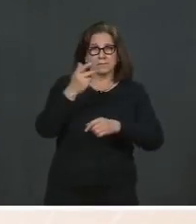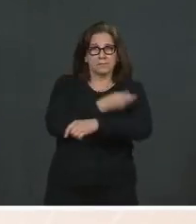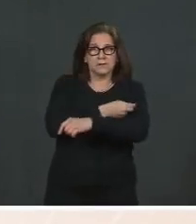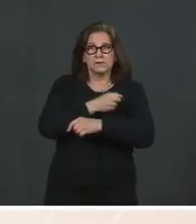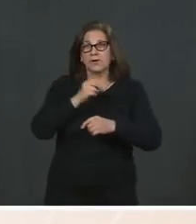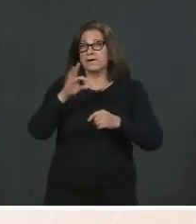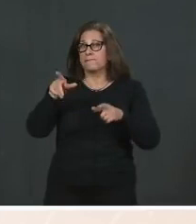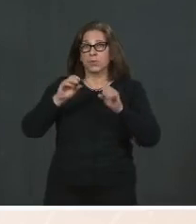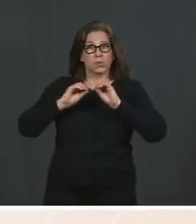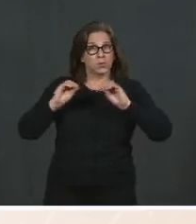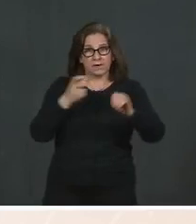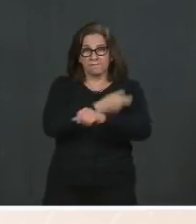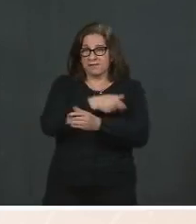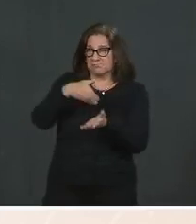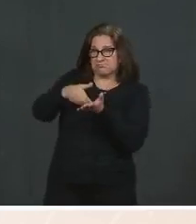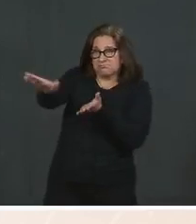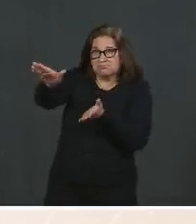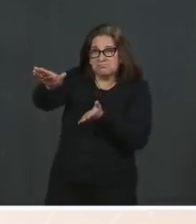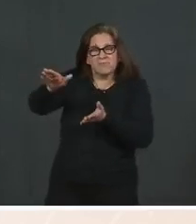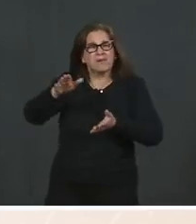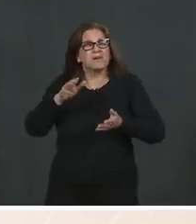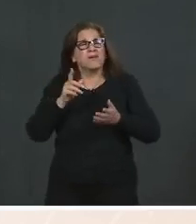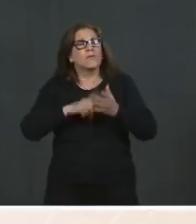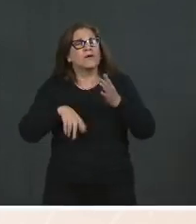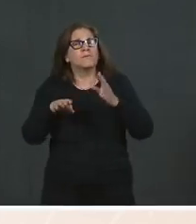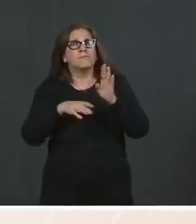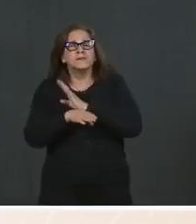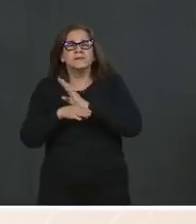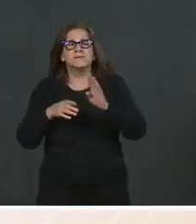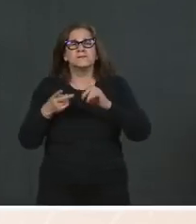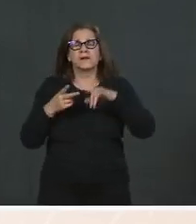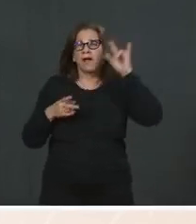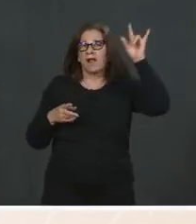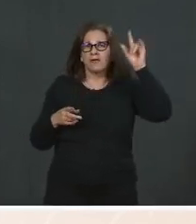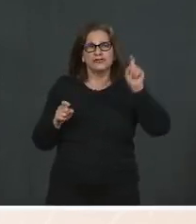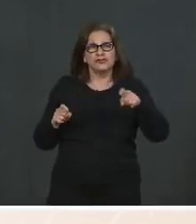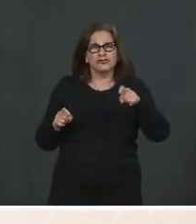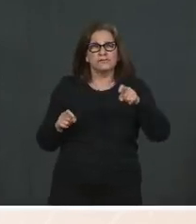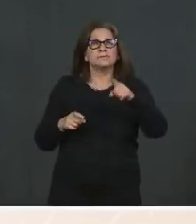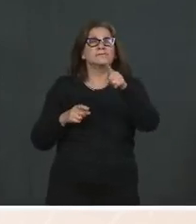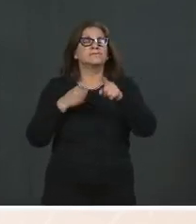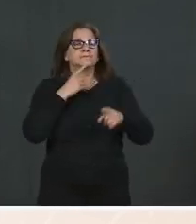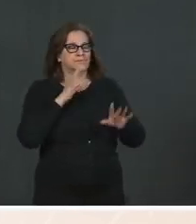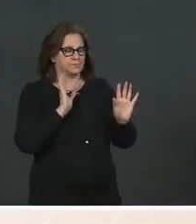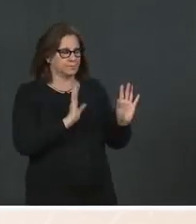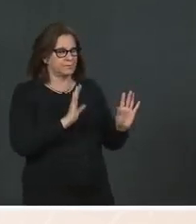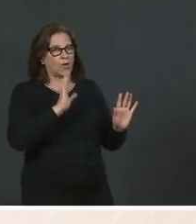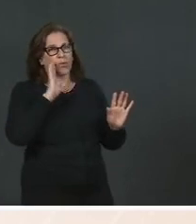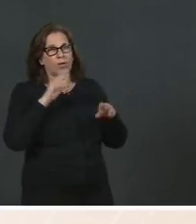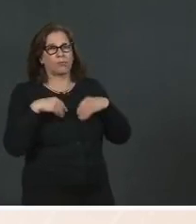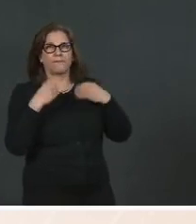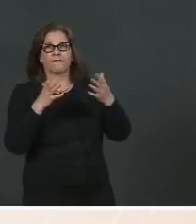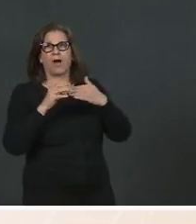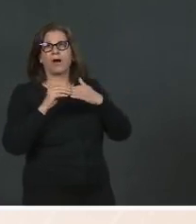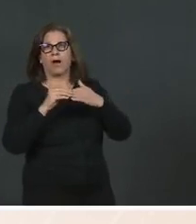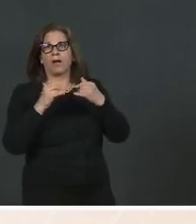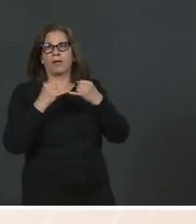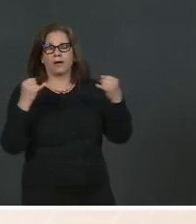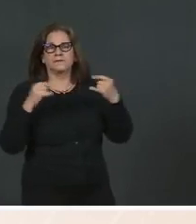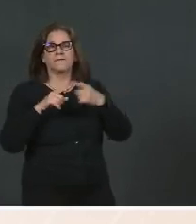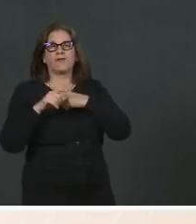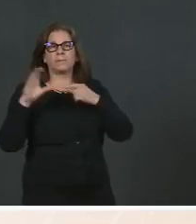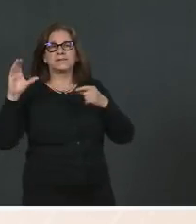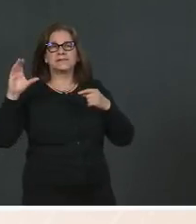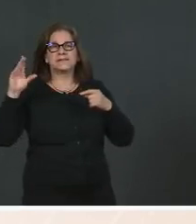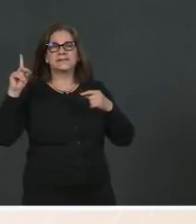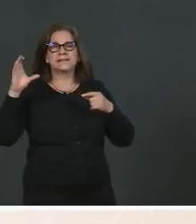to provide guidance, just as we have through the CDC. There's currently an interagency process that is looking at many of the questions